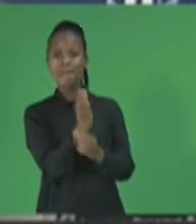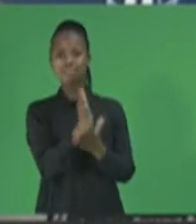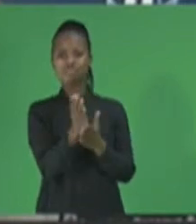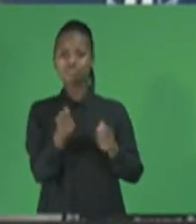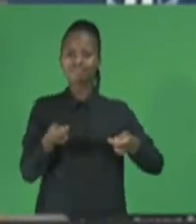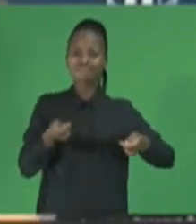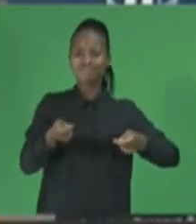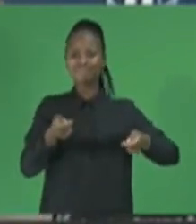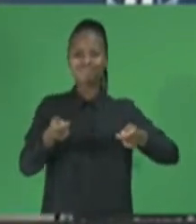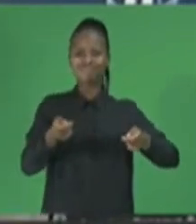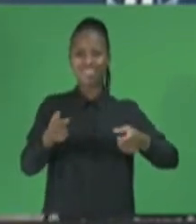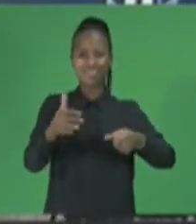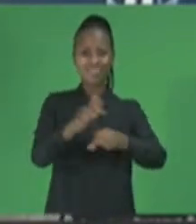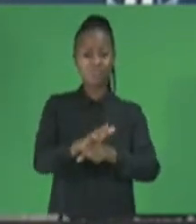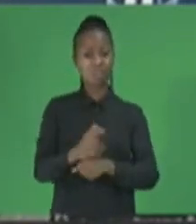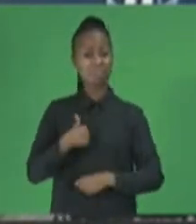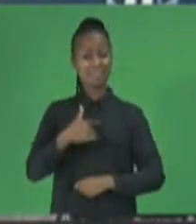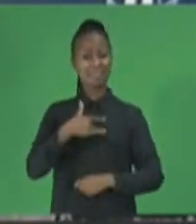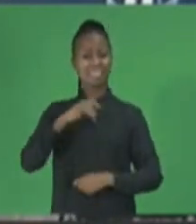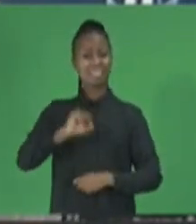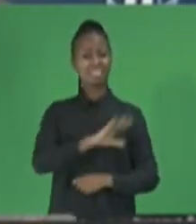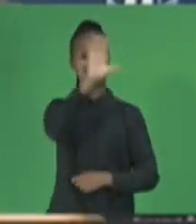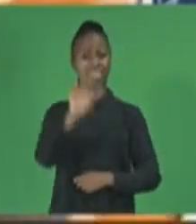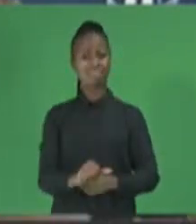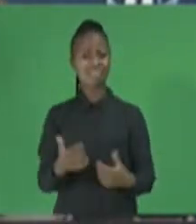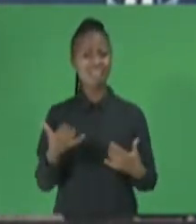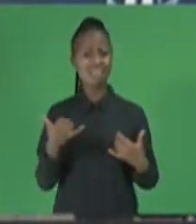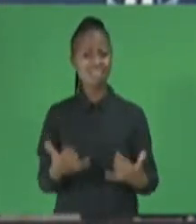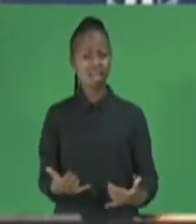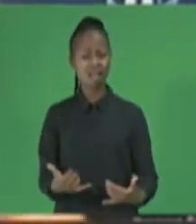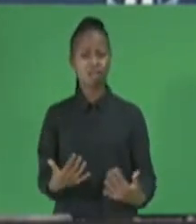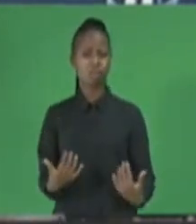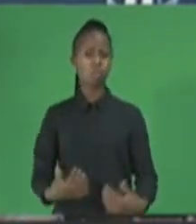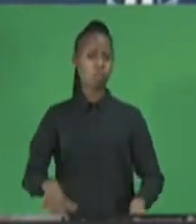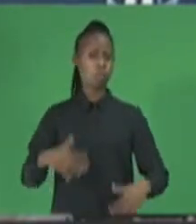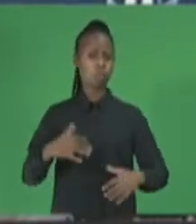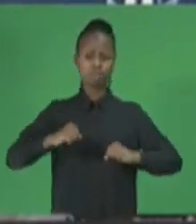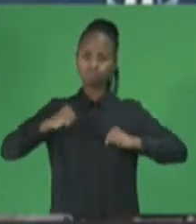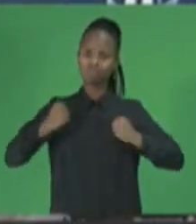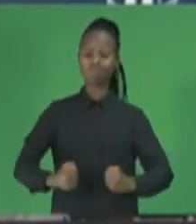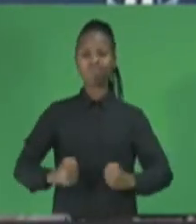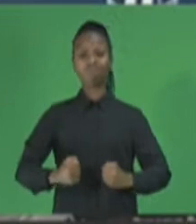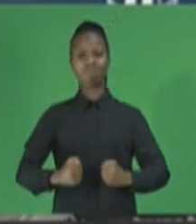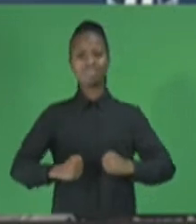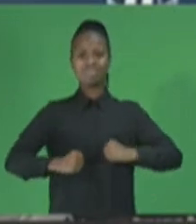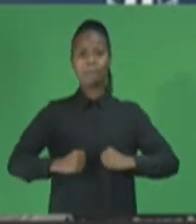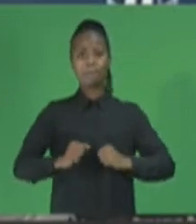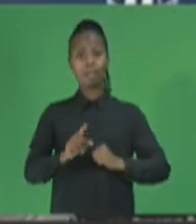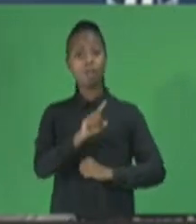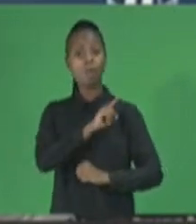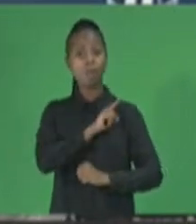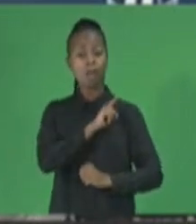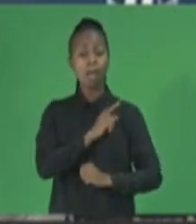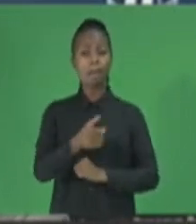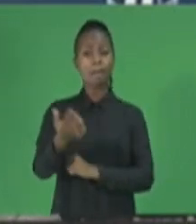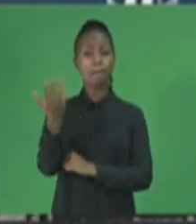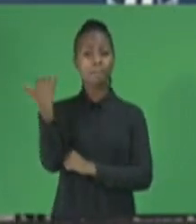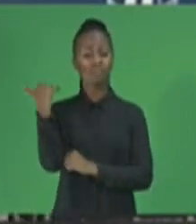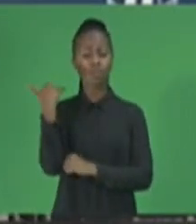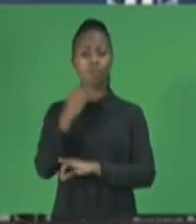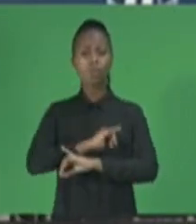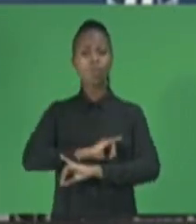a much more firmer position now than we were at the time of the previous